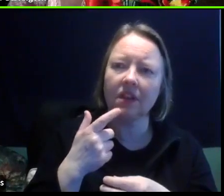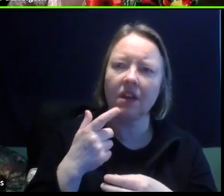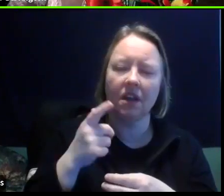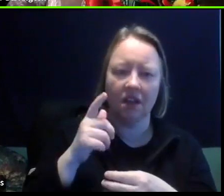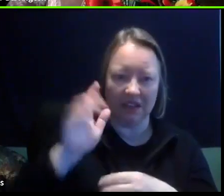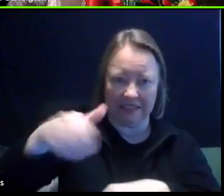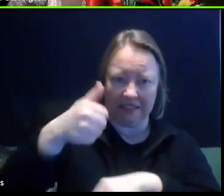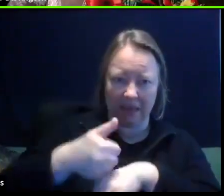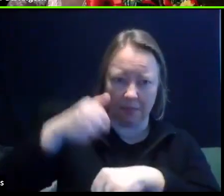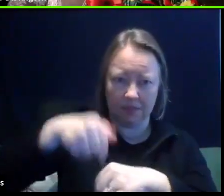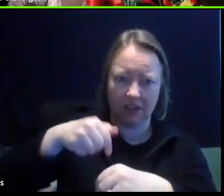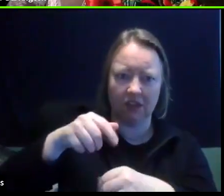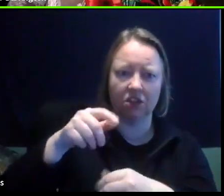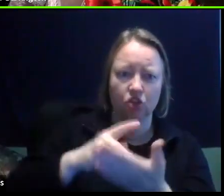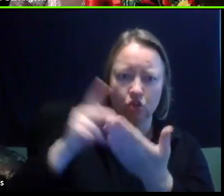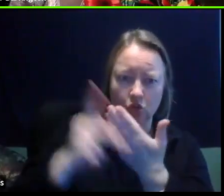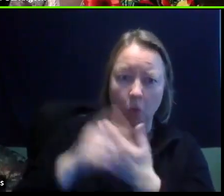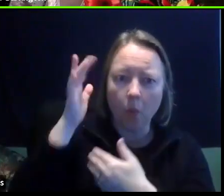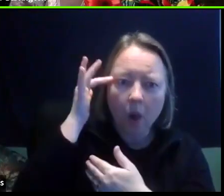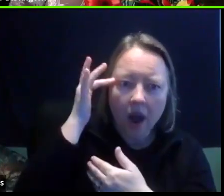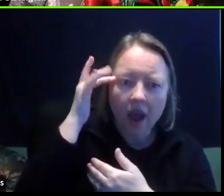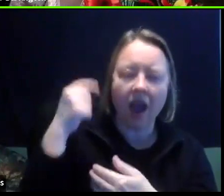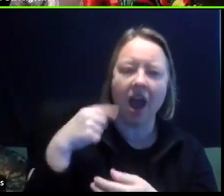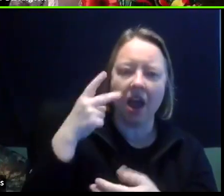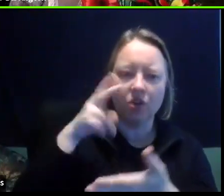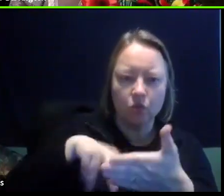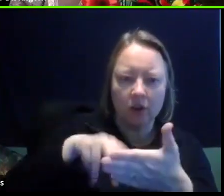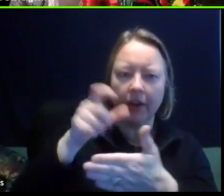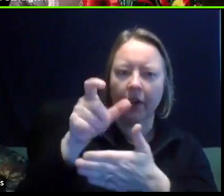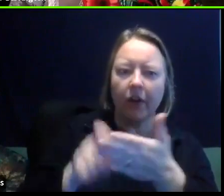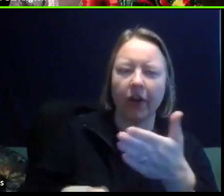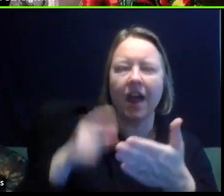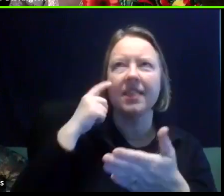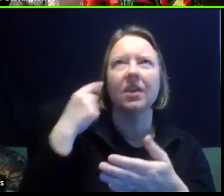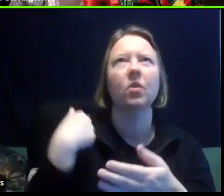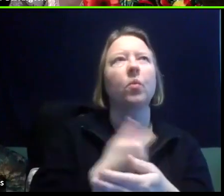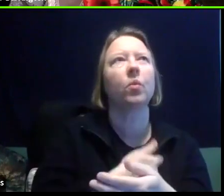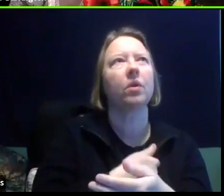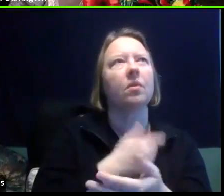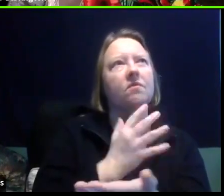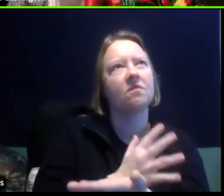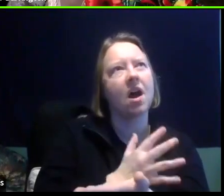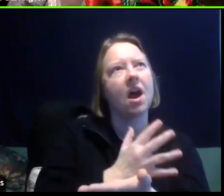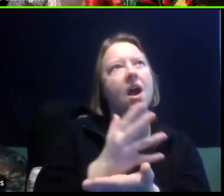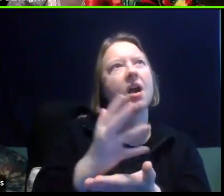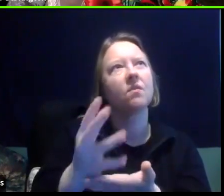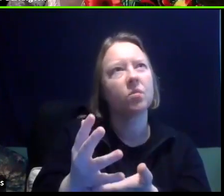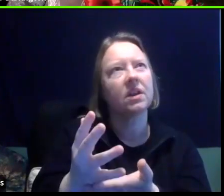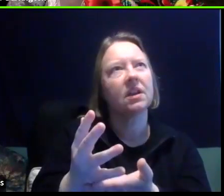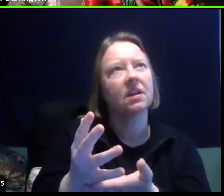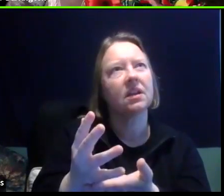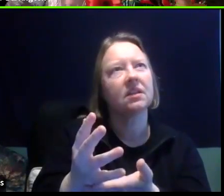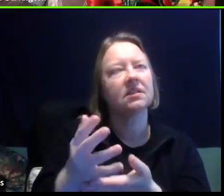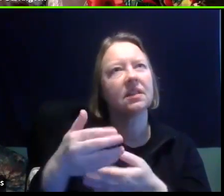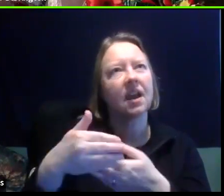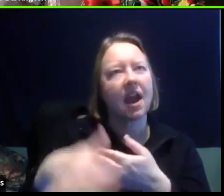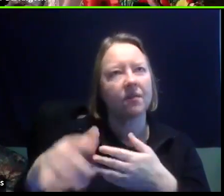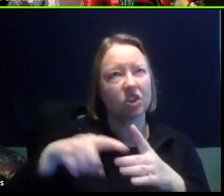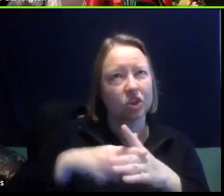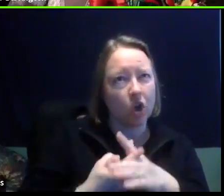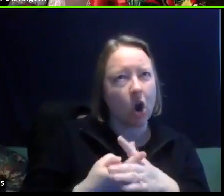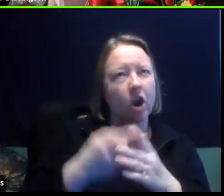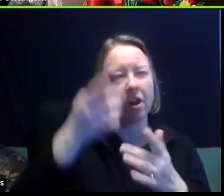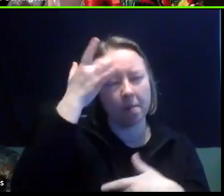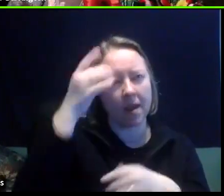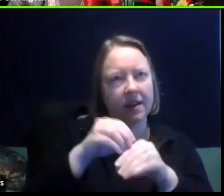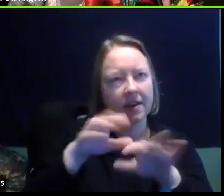was because I saw an article. I think we were only about 5 weeks into the pandemic and I was perusing